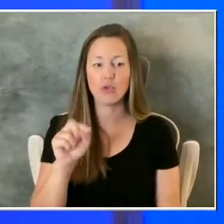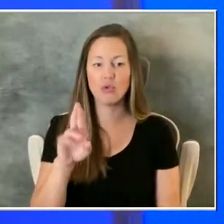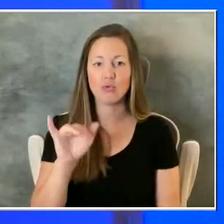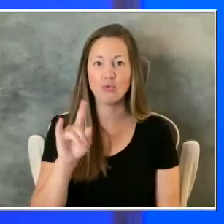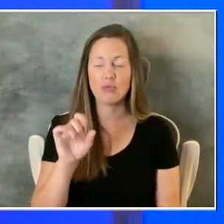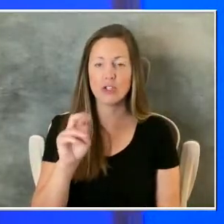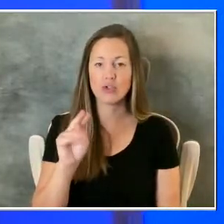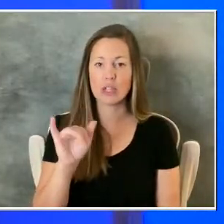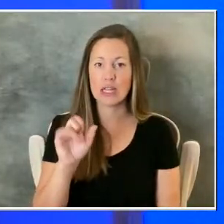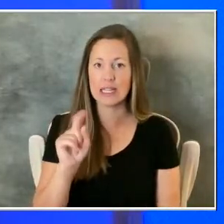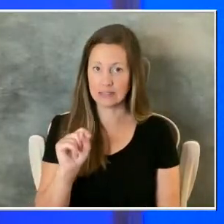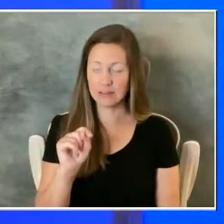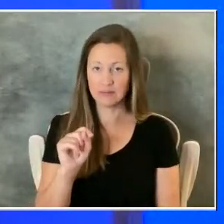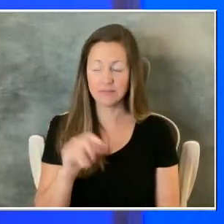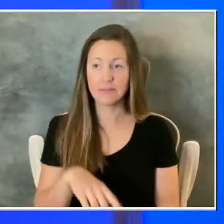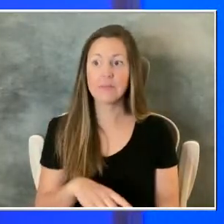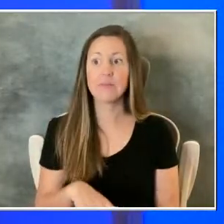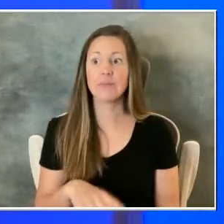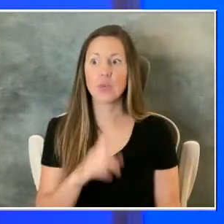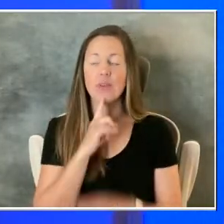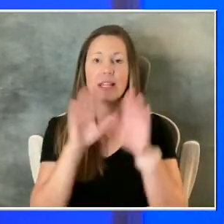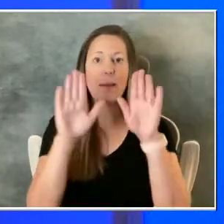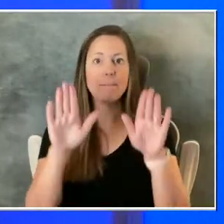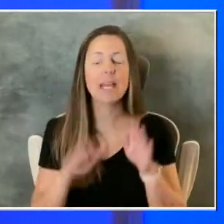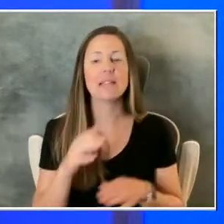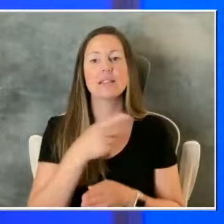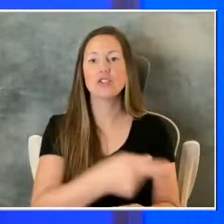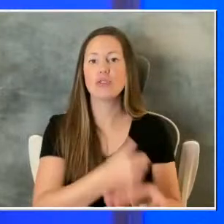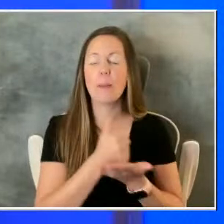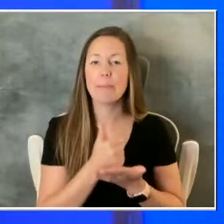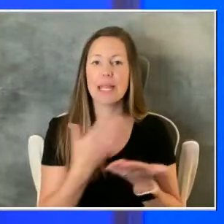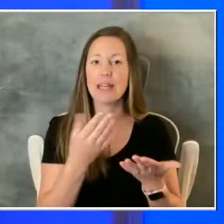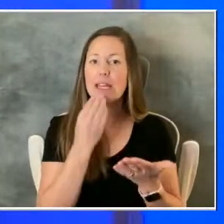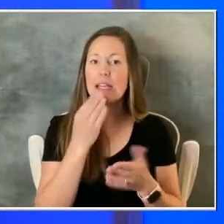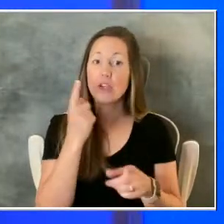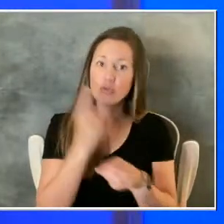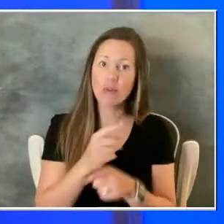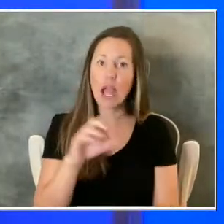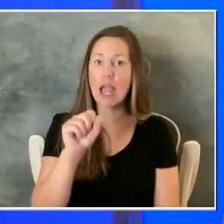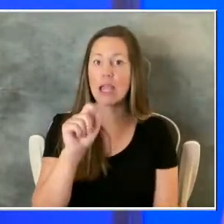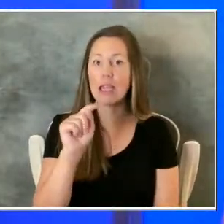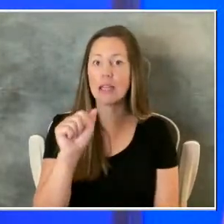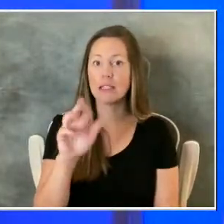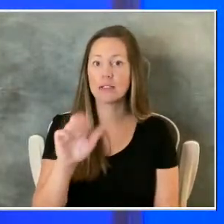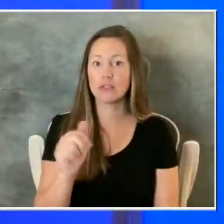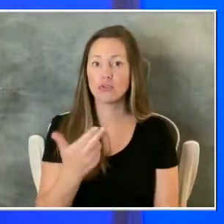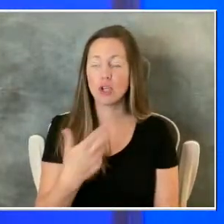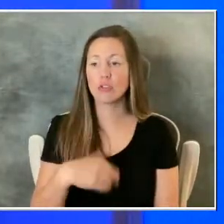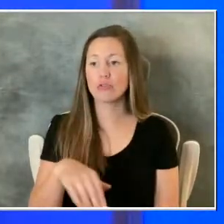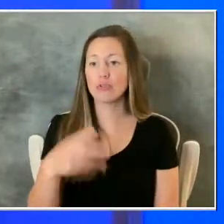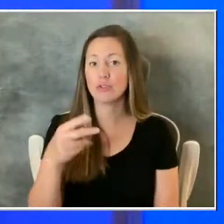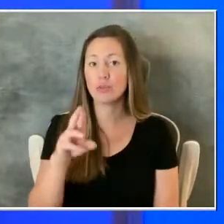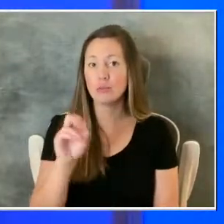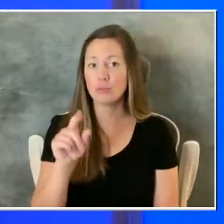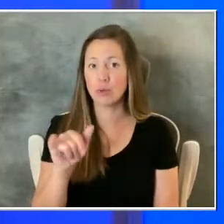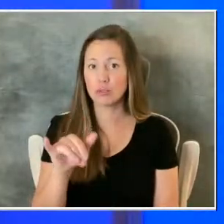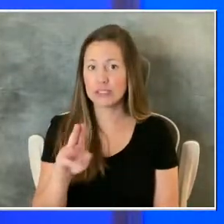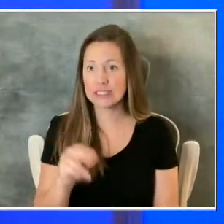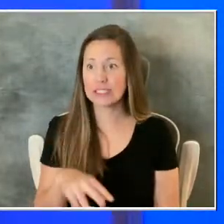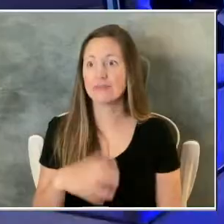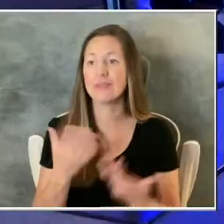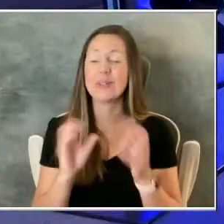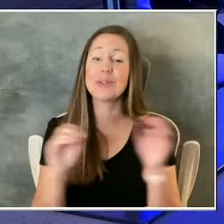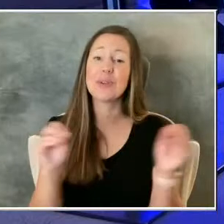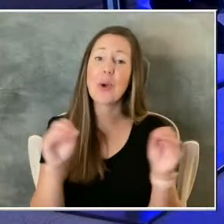of eating the right starches and the right proteins, you know, no fried chicken, no, Ever? no deep